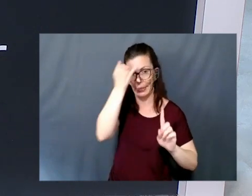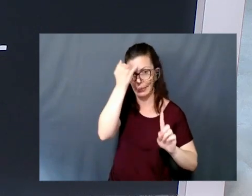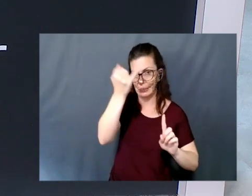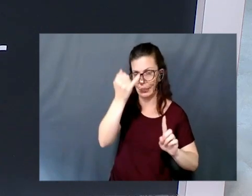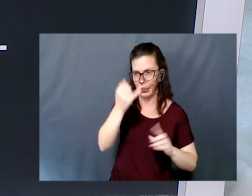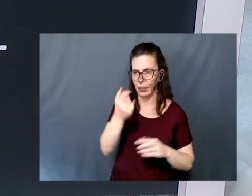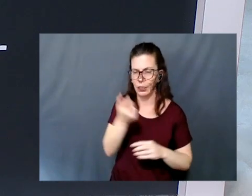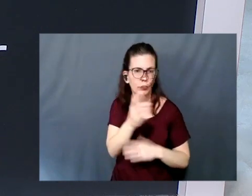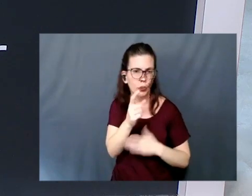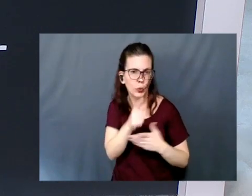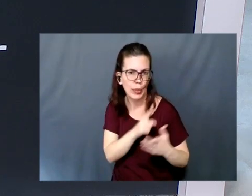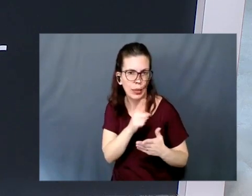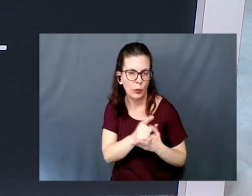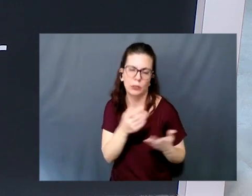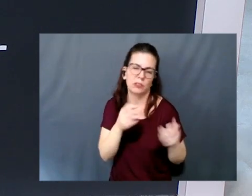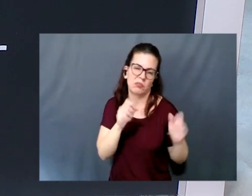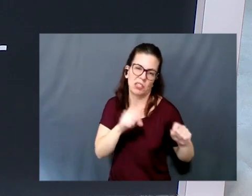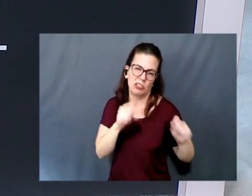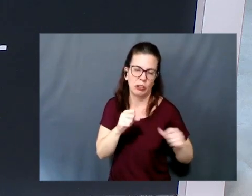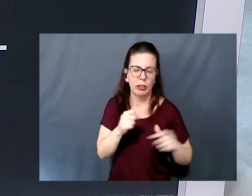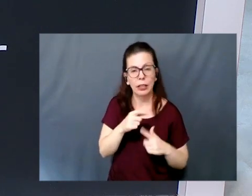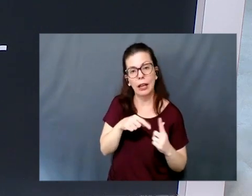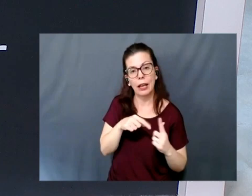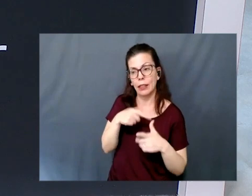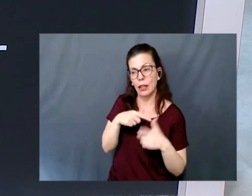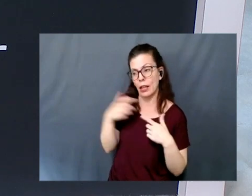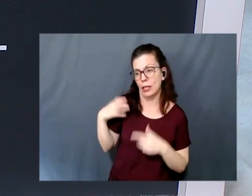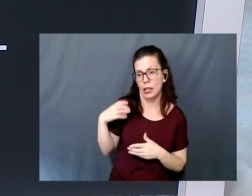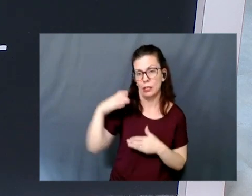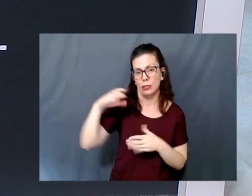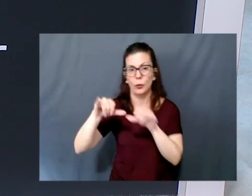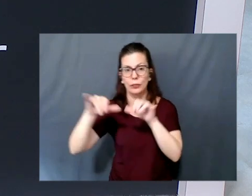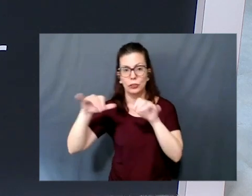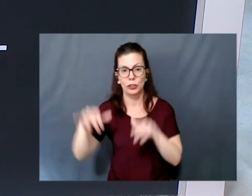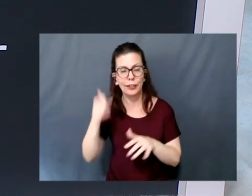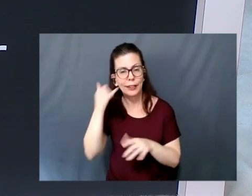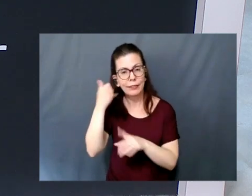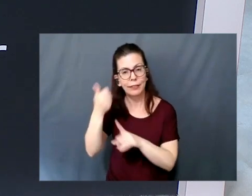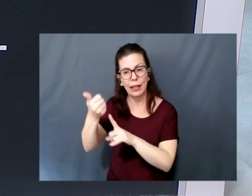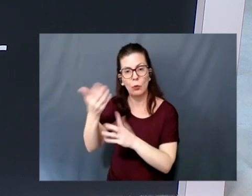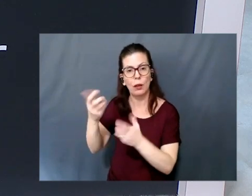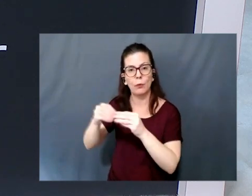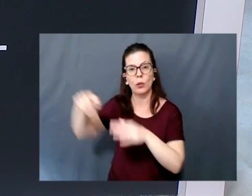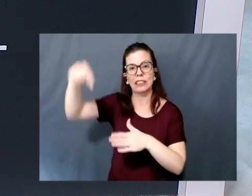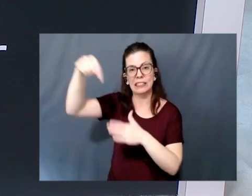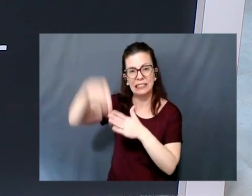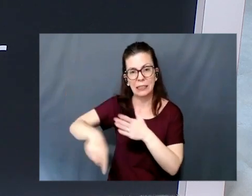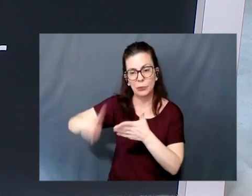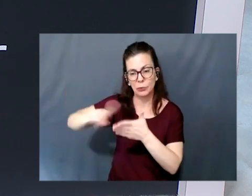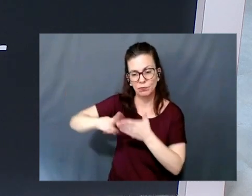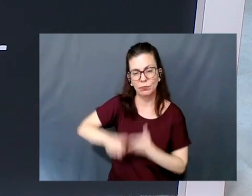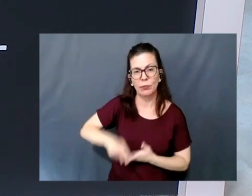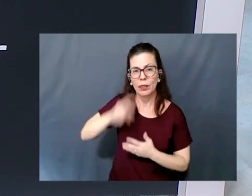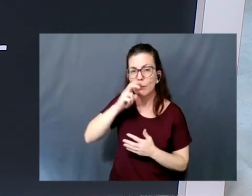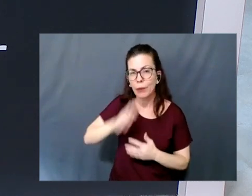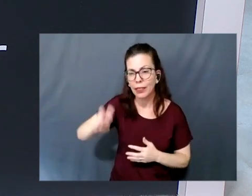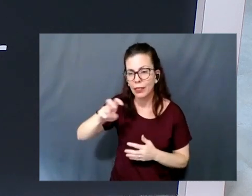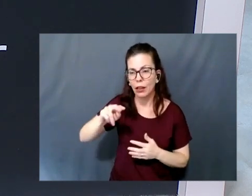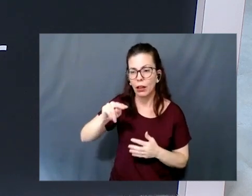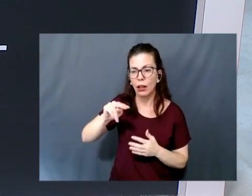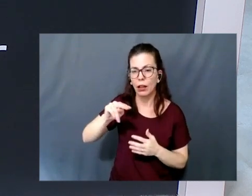can pass that off to engineers if they want to do a deeper dive into the Python notebook and really tweak all the